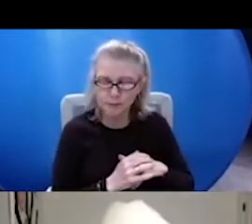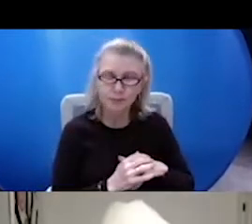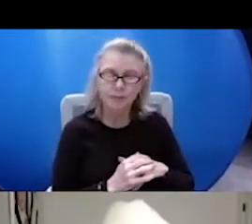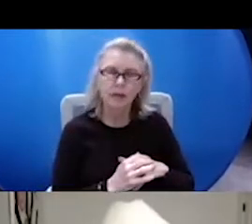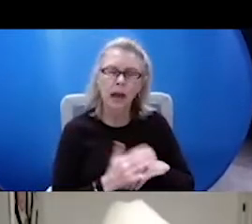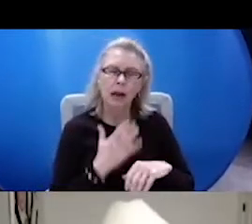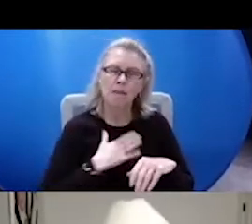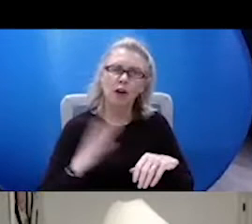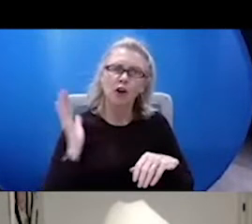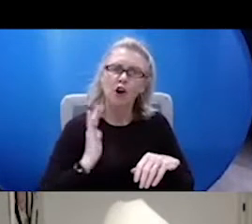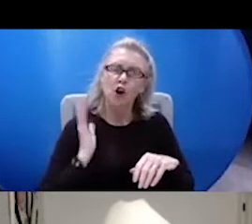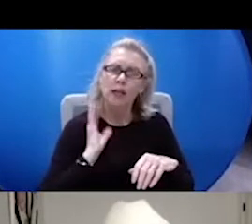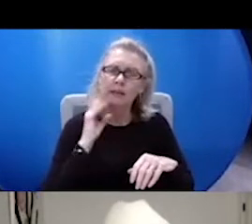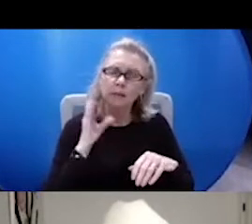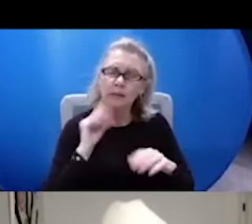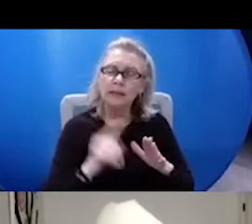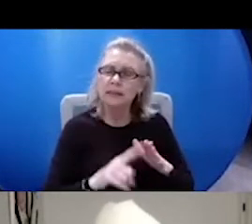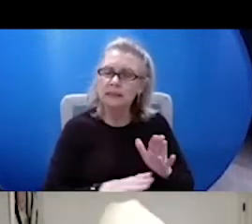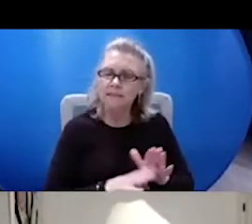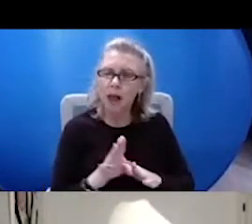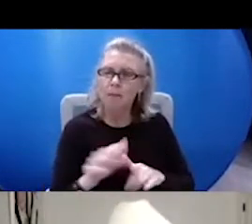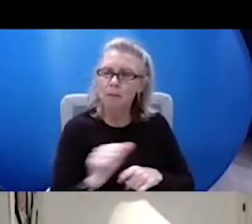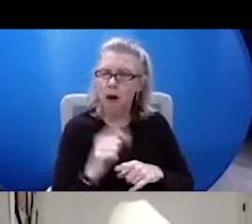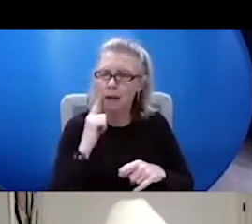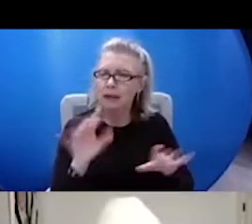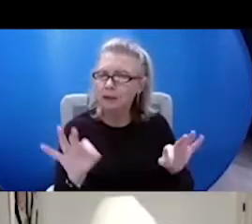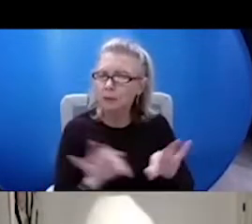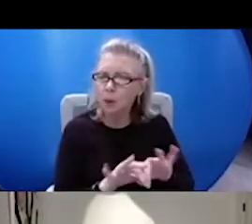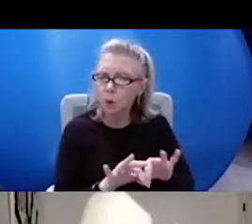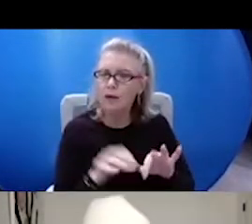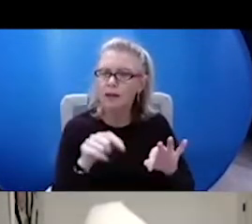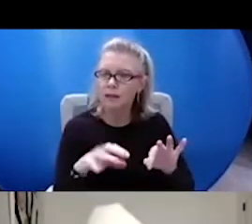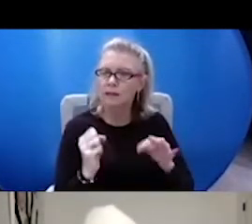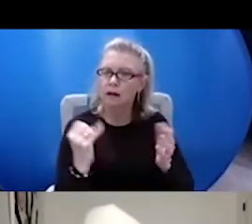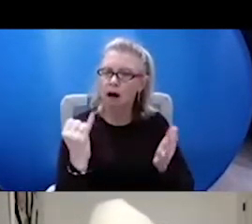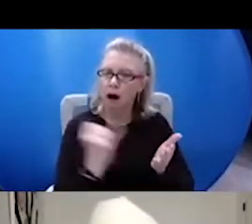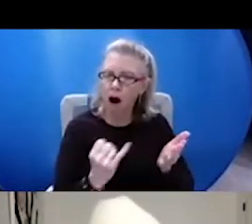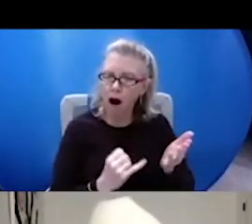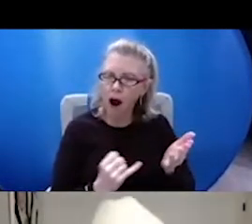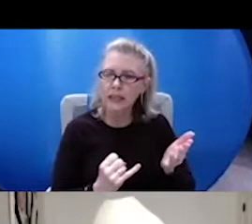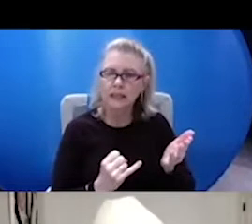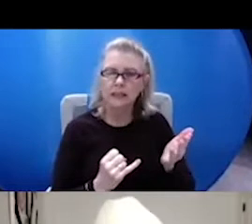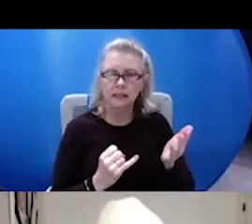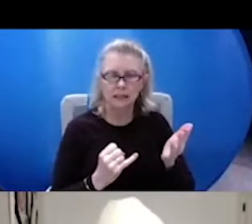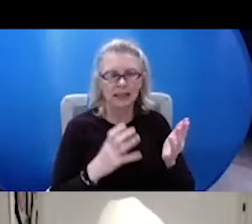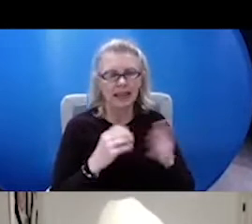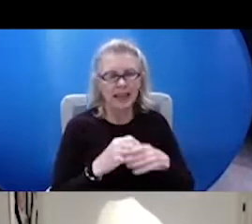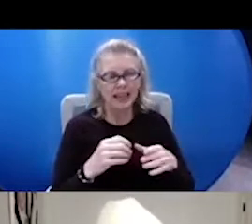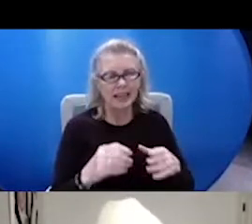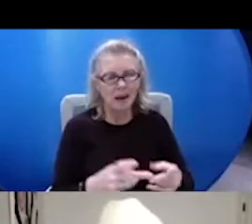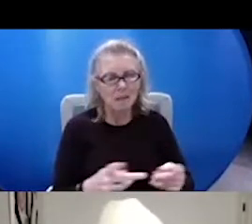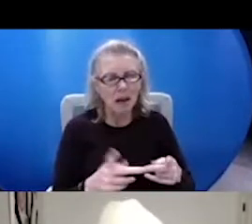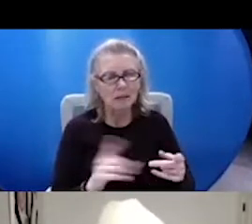early experience in developing a practice, because I think it's important that this is an artist-run space in a home, is